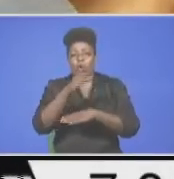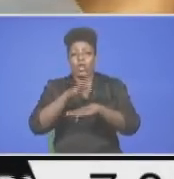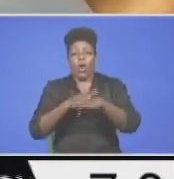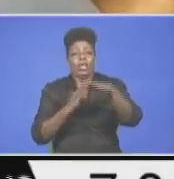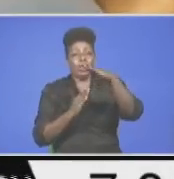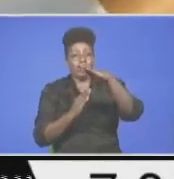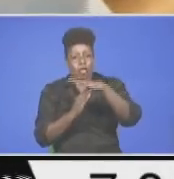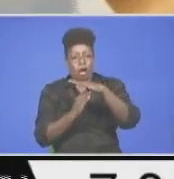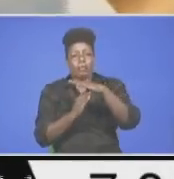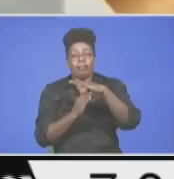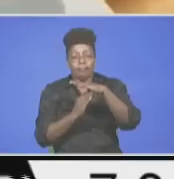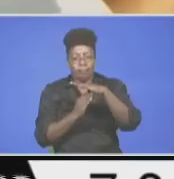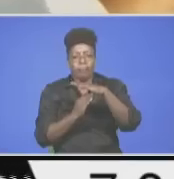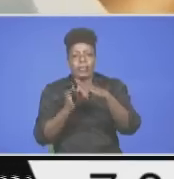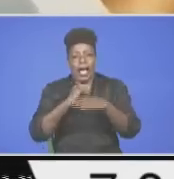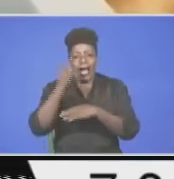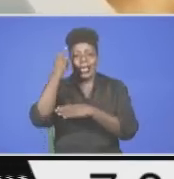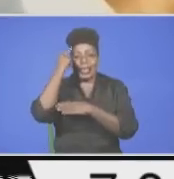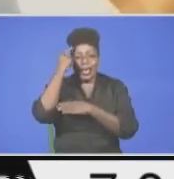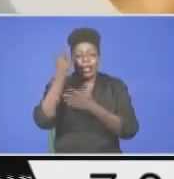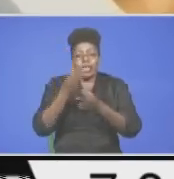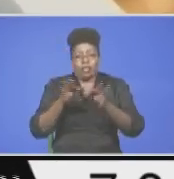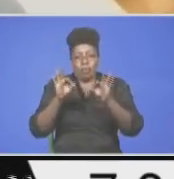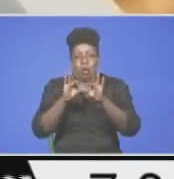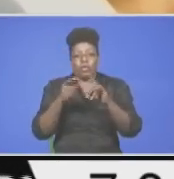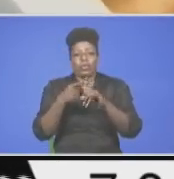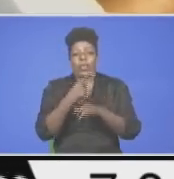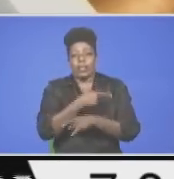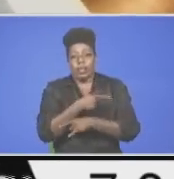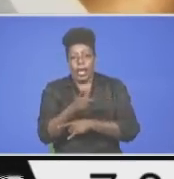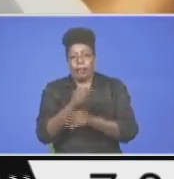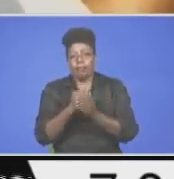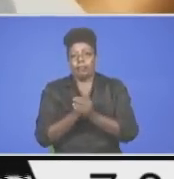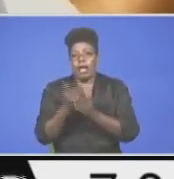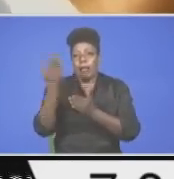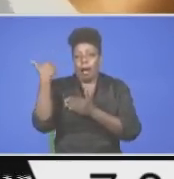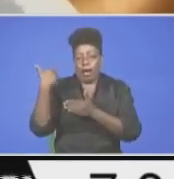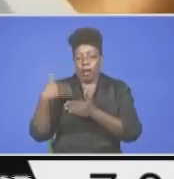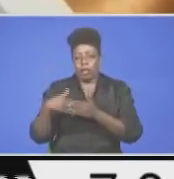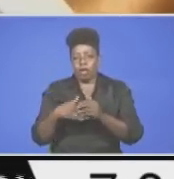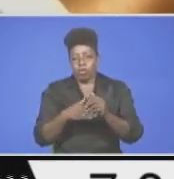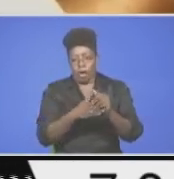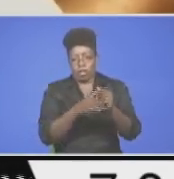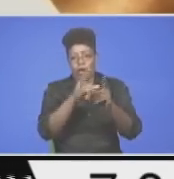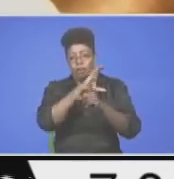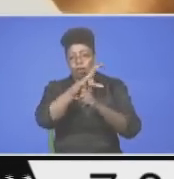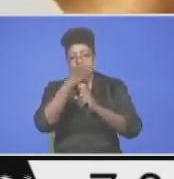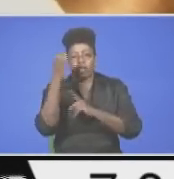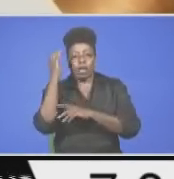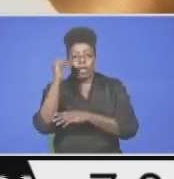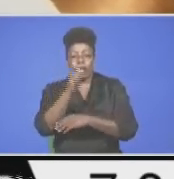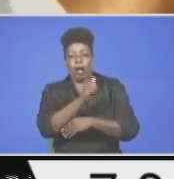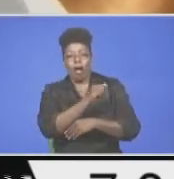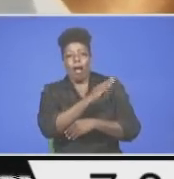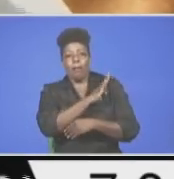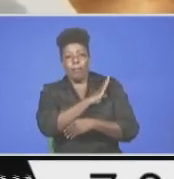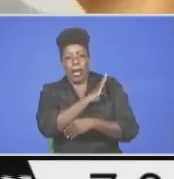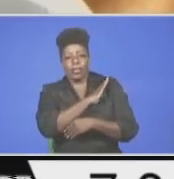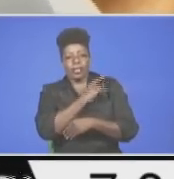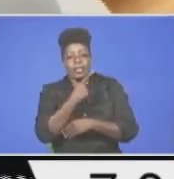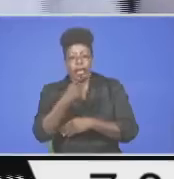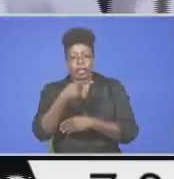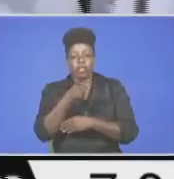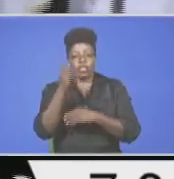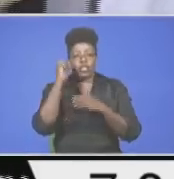top, I think that's important to them. Former Director of Culture, Dr. Nicolette Bethel, said Wright and her sister taught